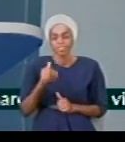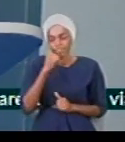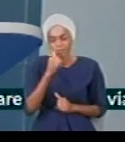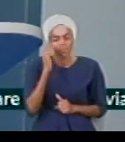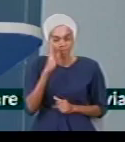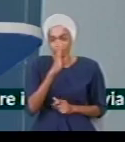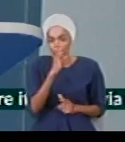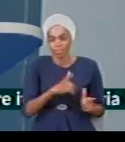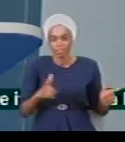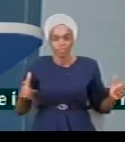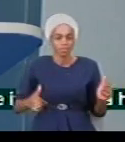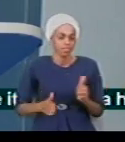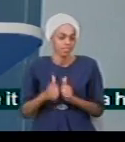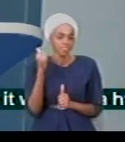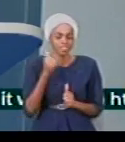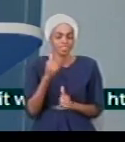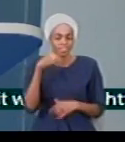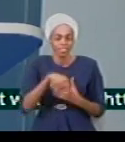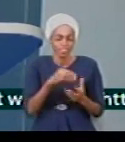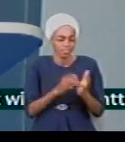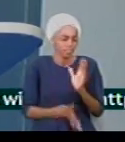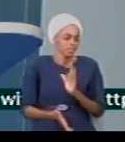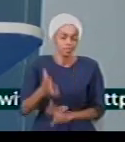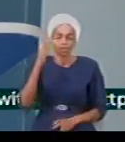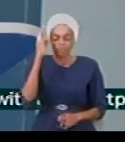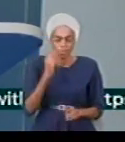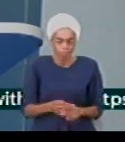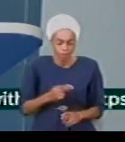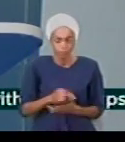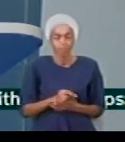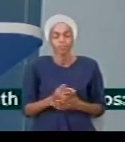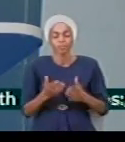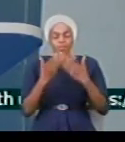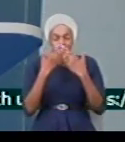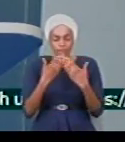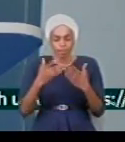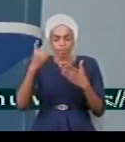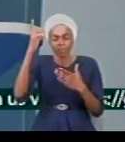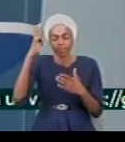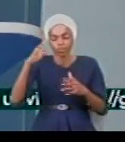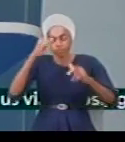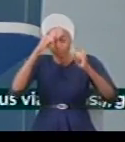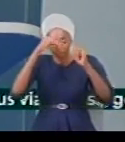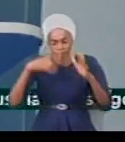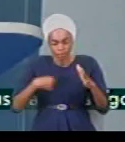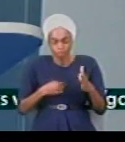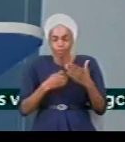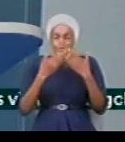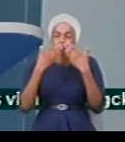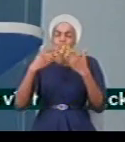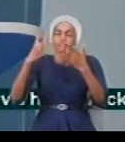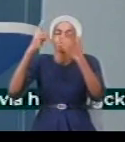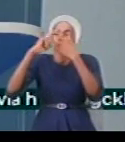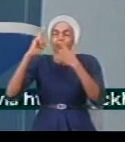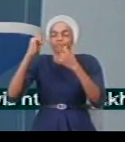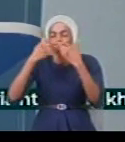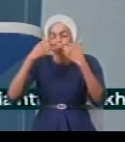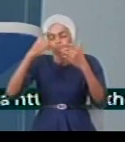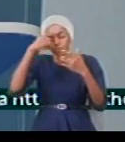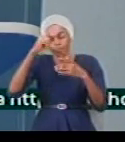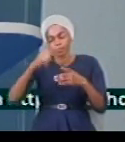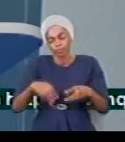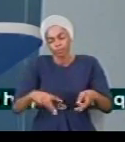Let's appreciate the Lord. Father, we are grateful unto you. Thank you for the way you have started with us tonight. Your word will never